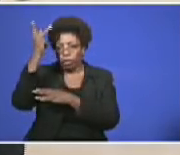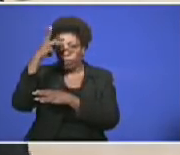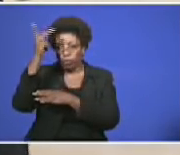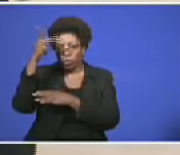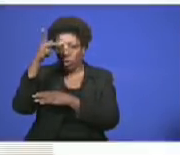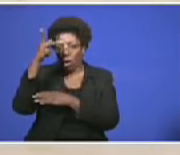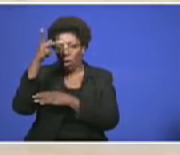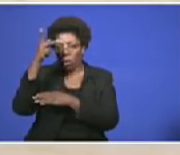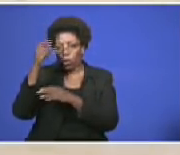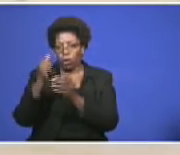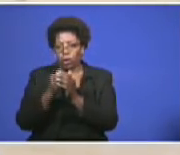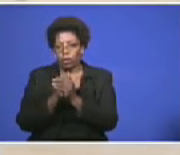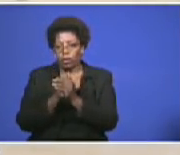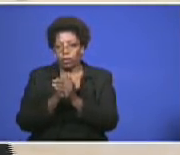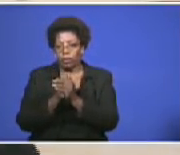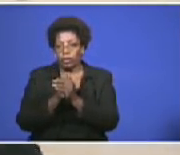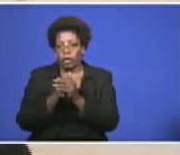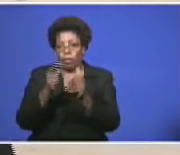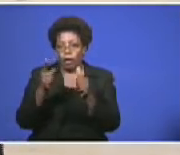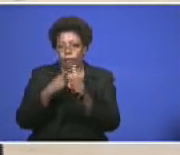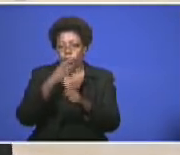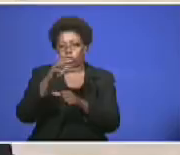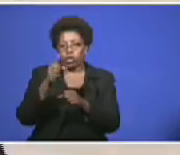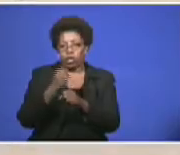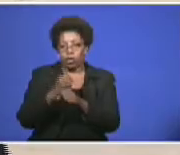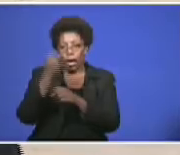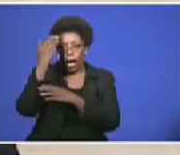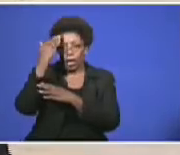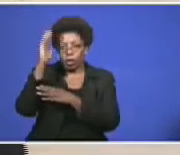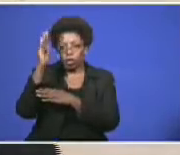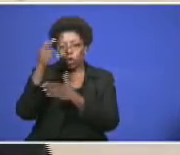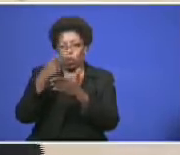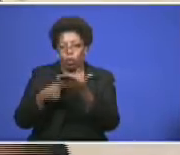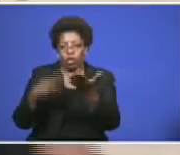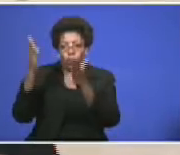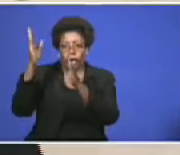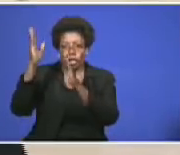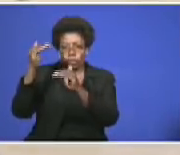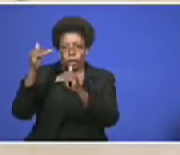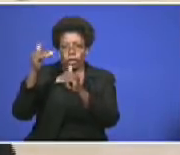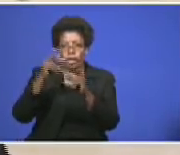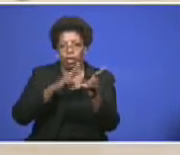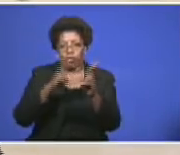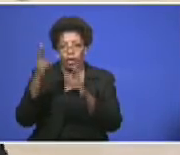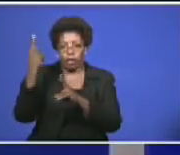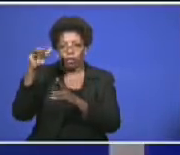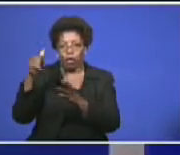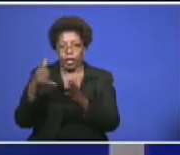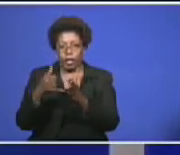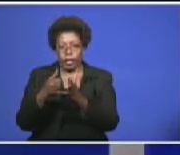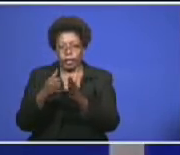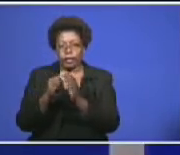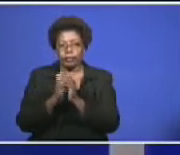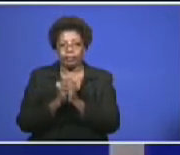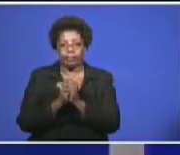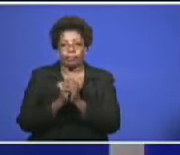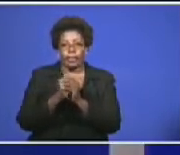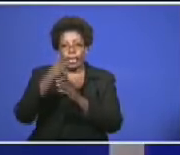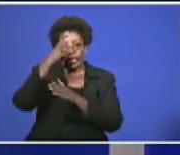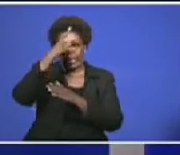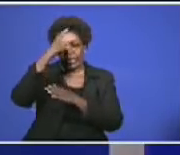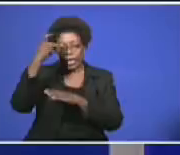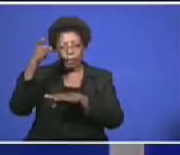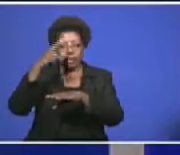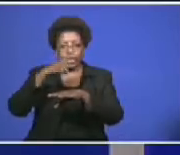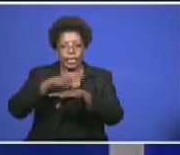deal in Spain right now. It's going to be my first year, so I don't know. I don't know what to expect, but I just got to get ready for it. It's